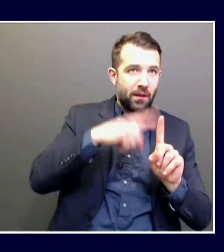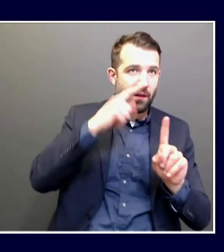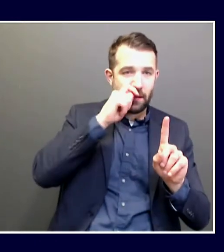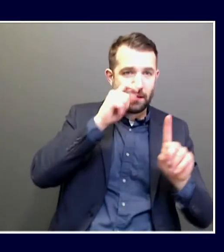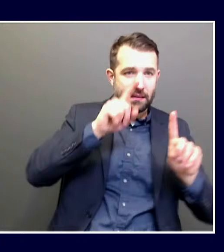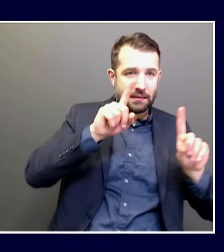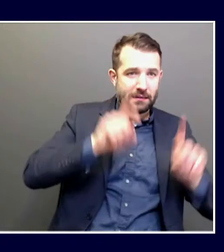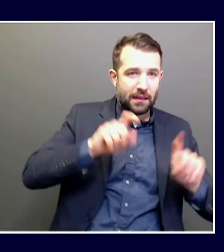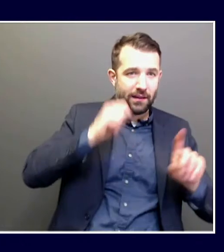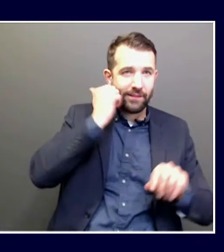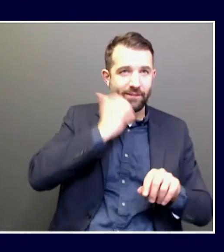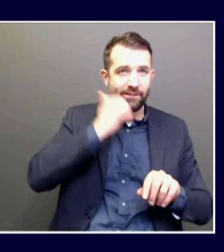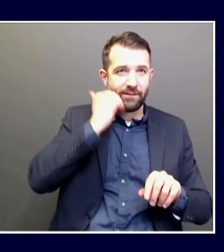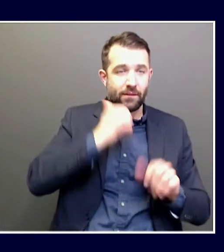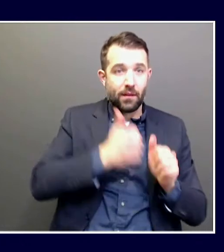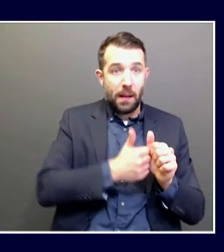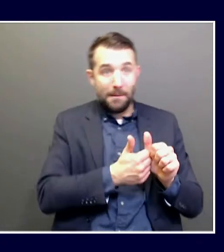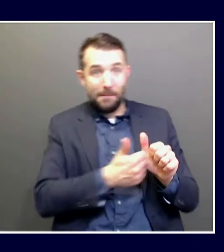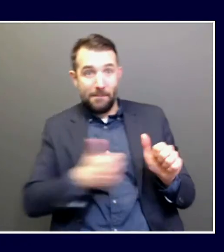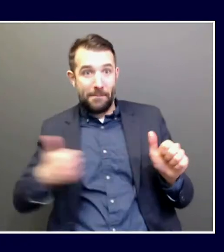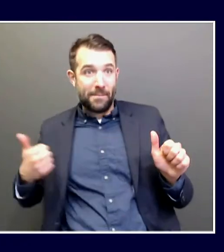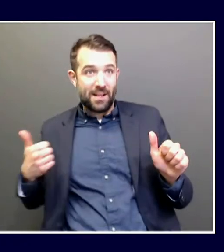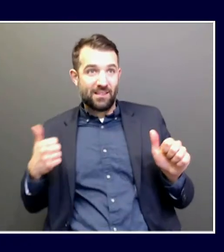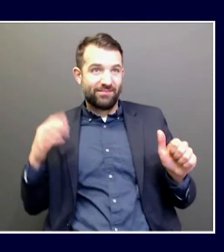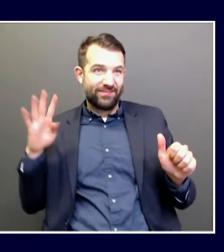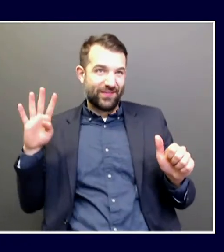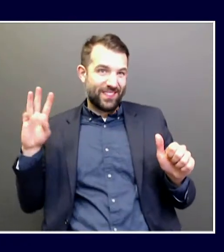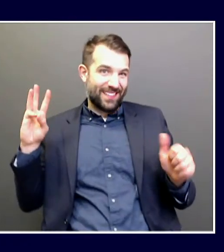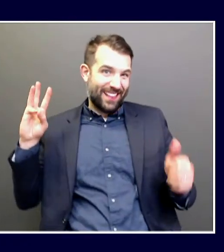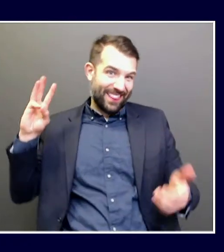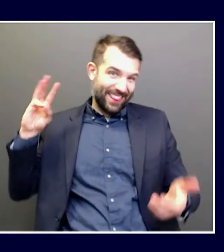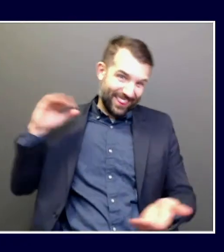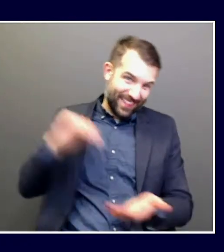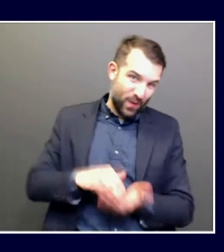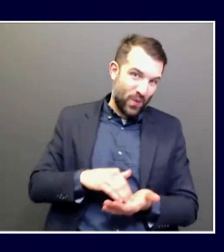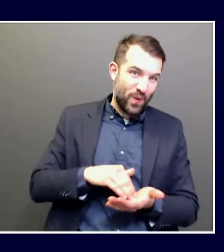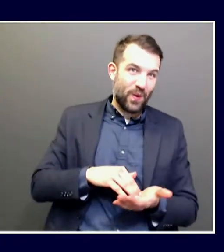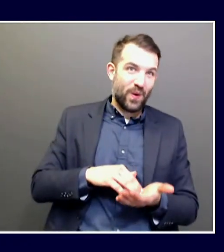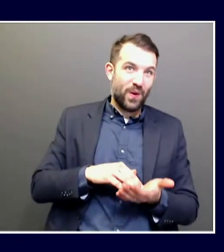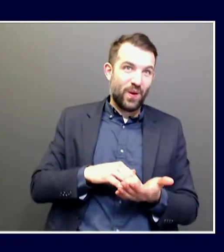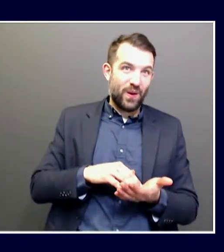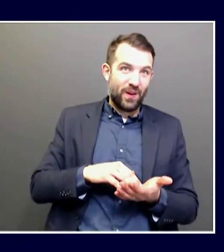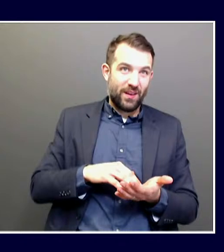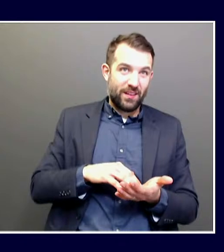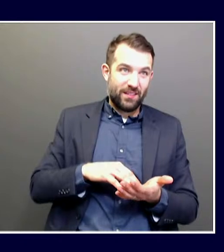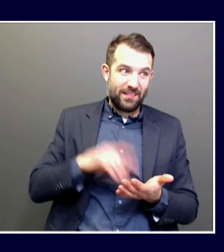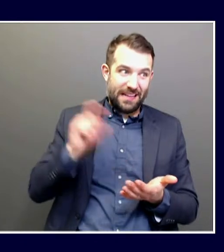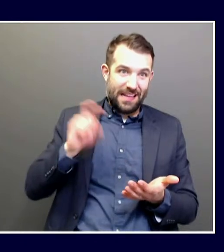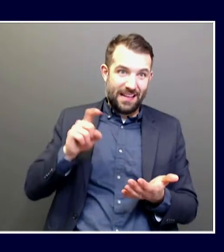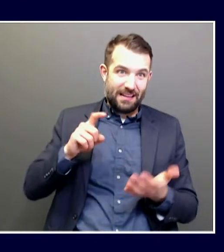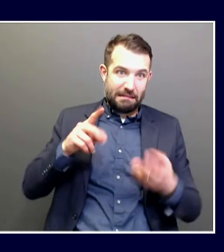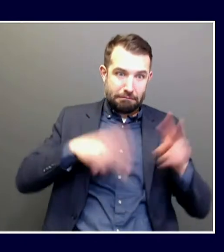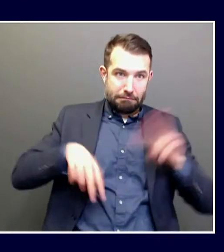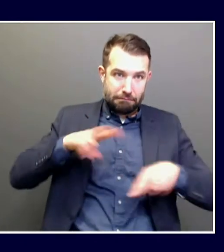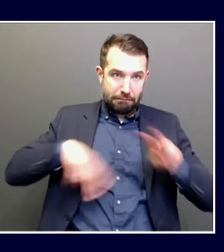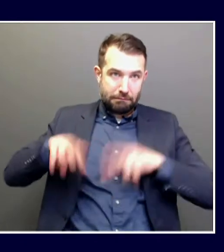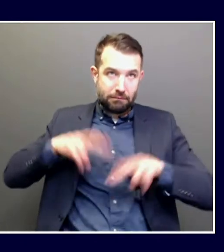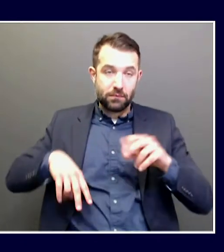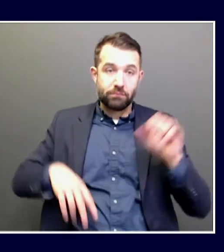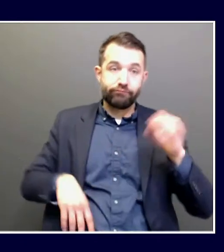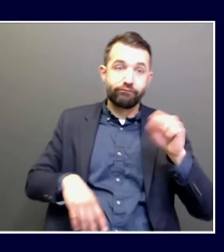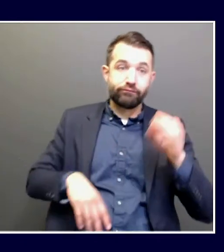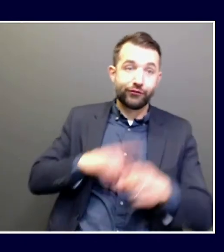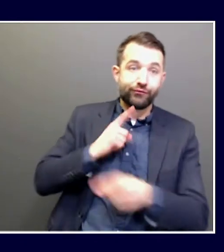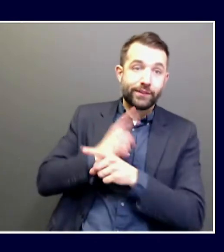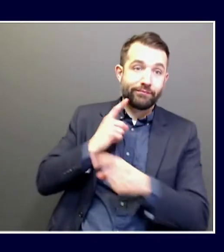about 46,000 lab results still waiting review. If I get all that right? That is correct, Sean. Okay, just wanted to make sure I had that correct.